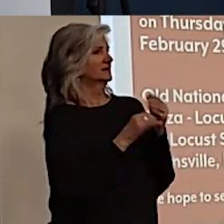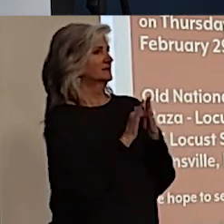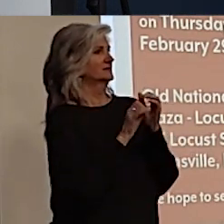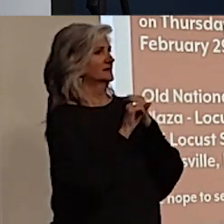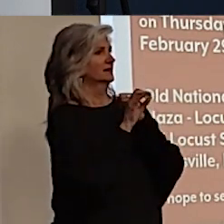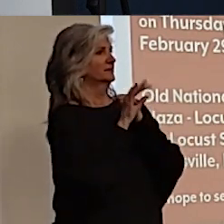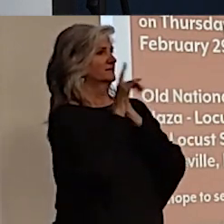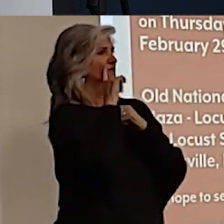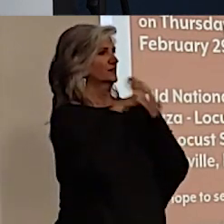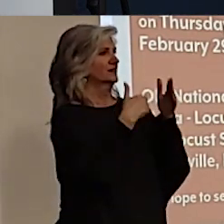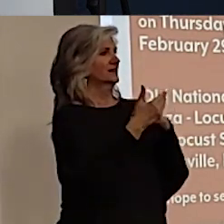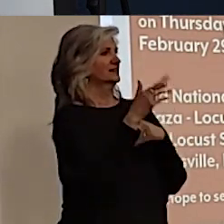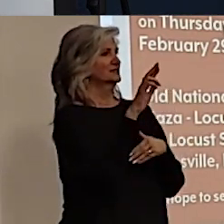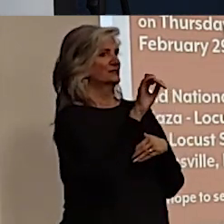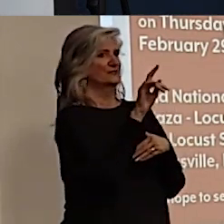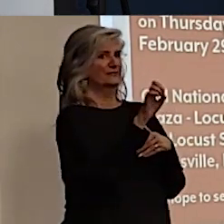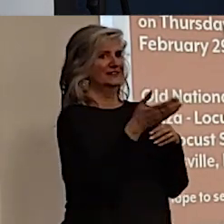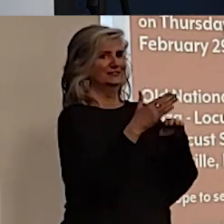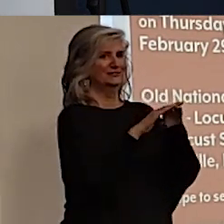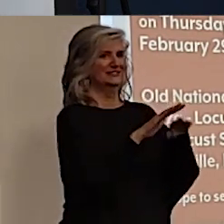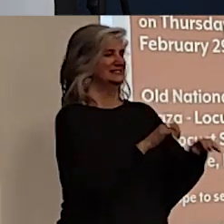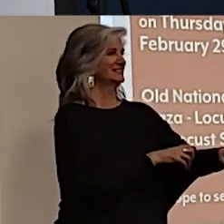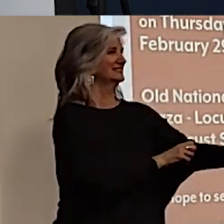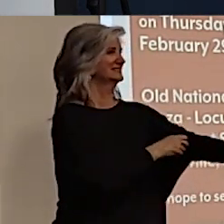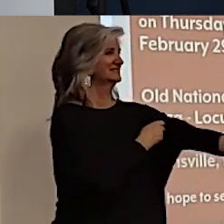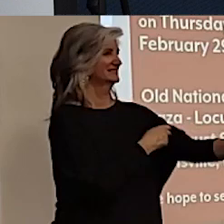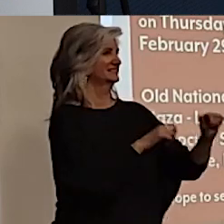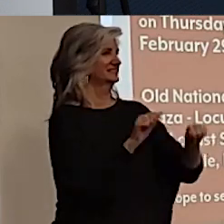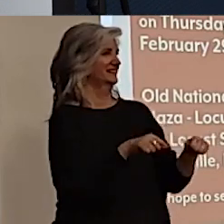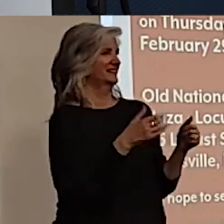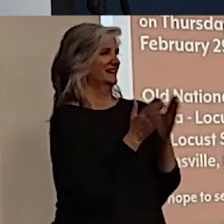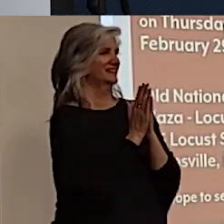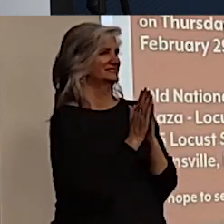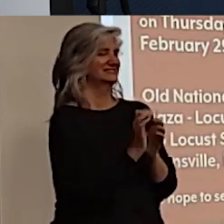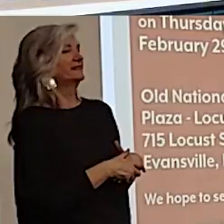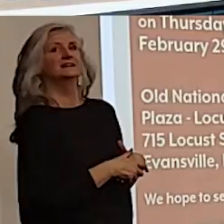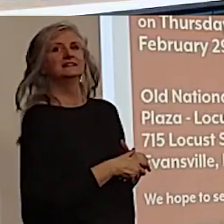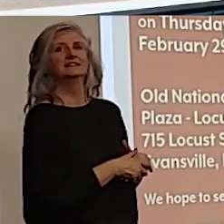costs to the next rate increase? They could ask.